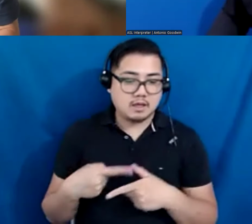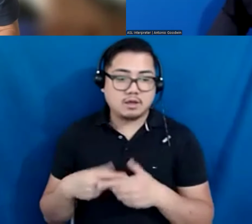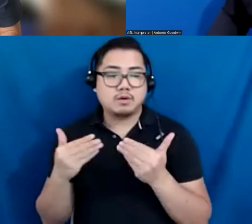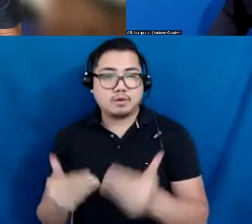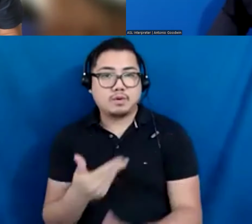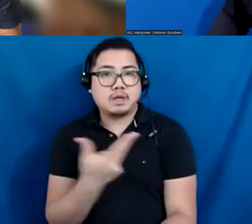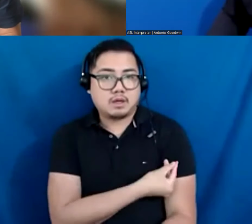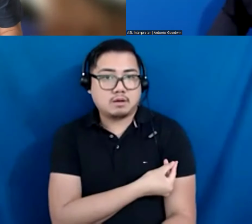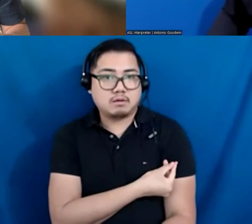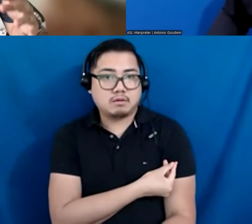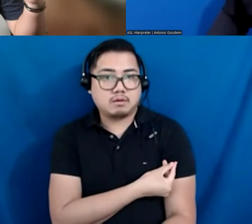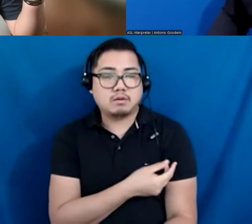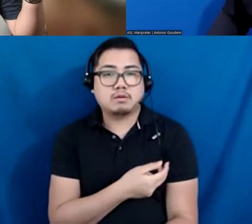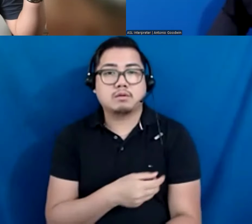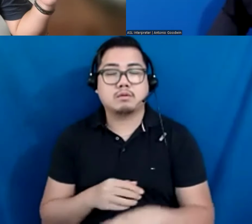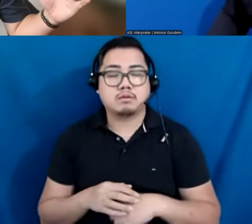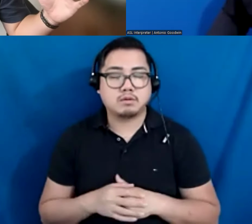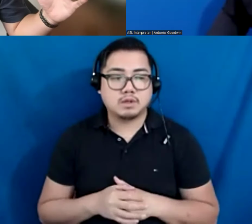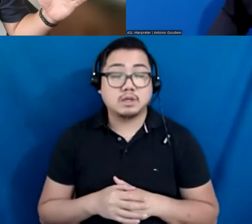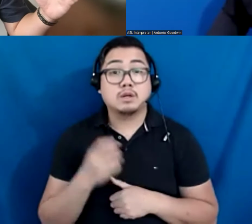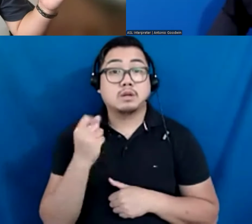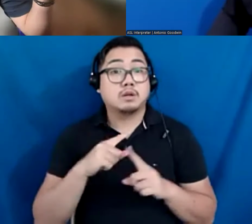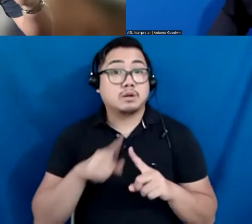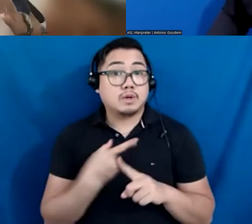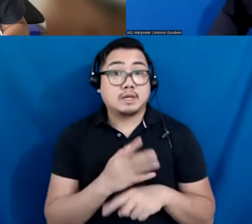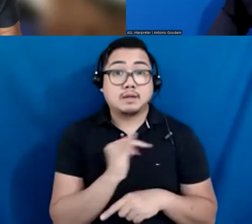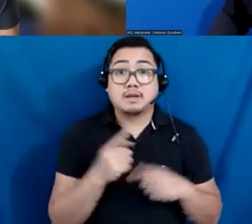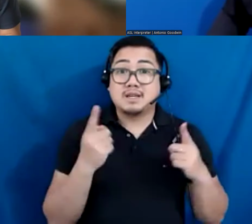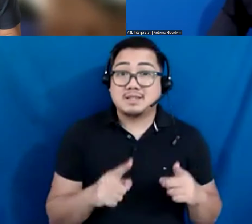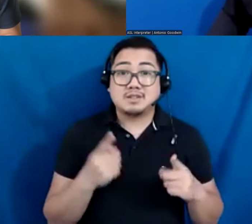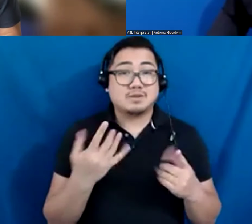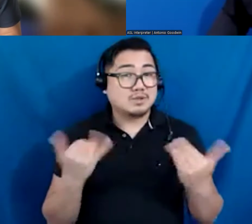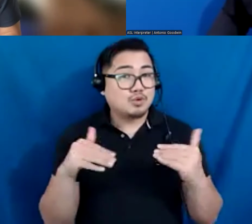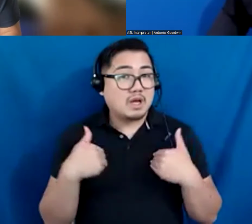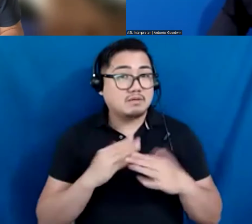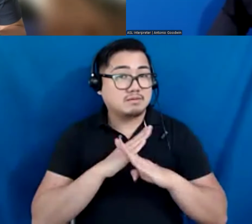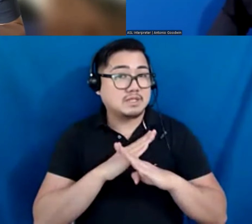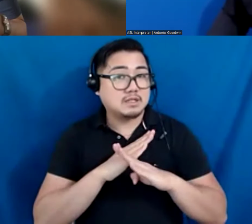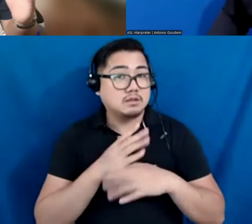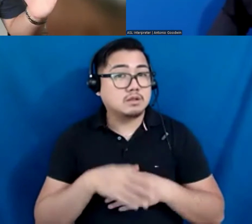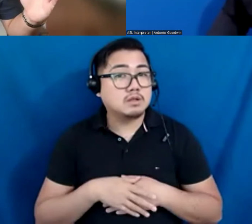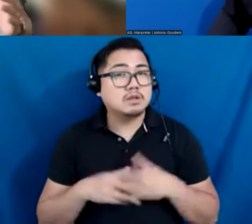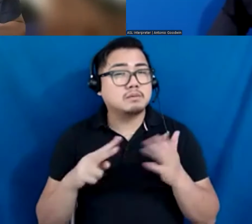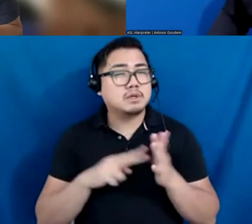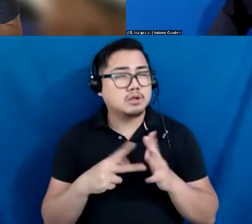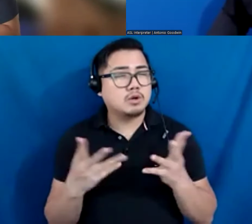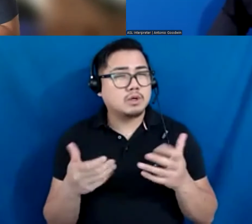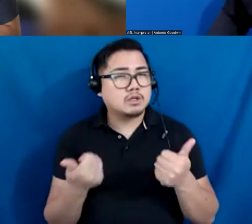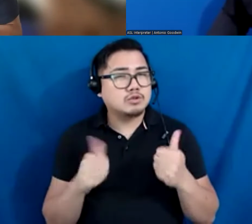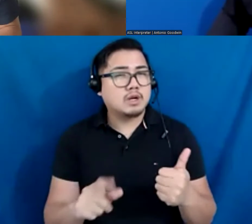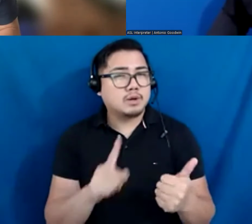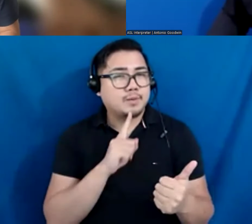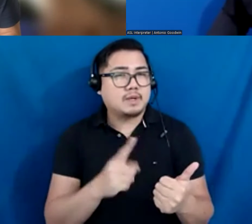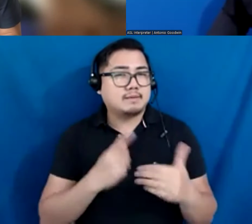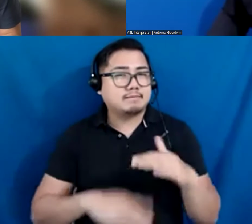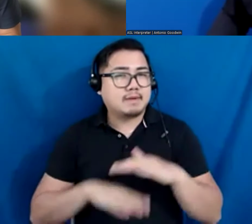vaccine. Because when you get the infection, you do actually have some protection. And so you want to try to maximize that and